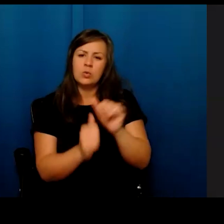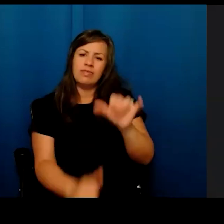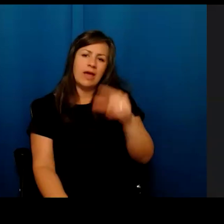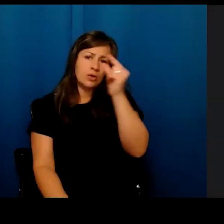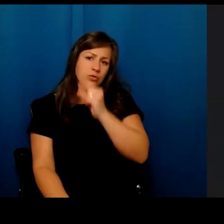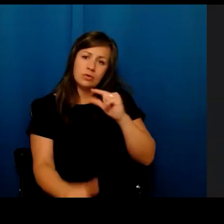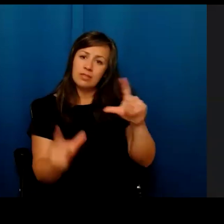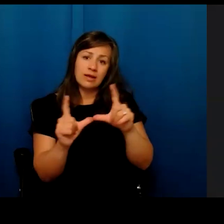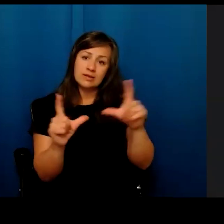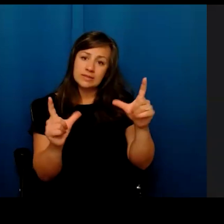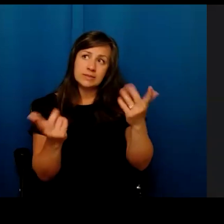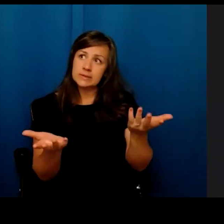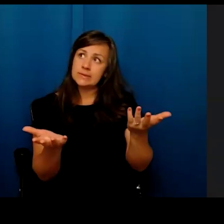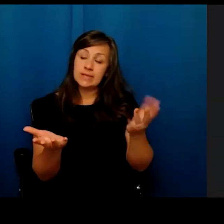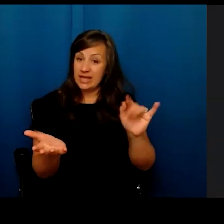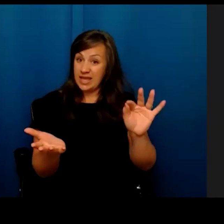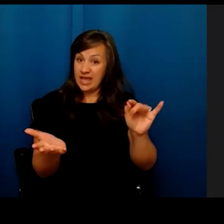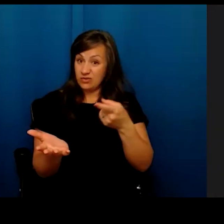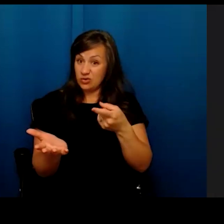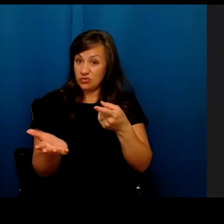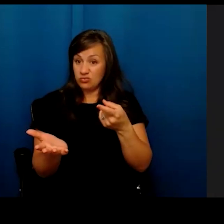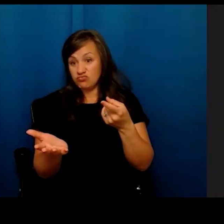license, if you're